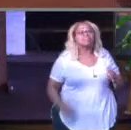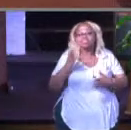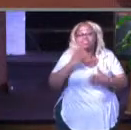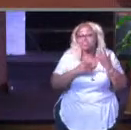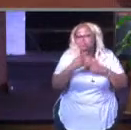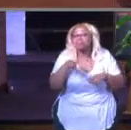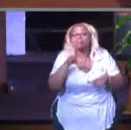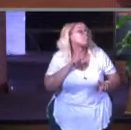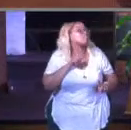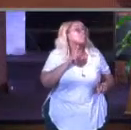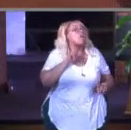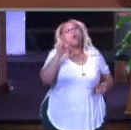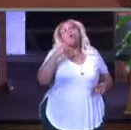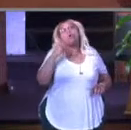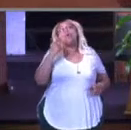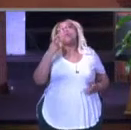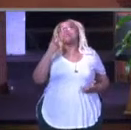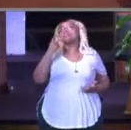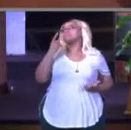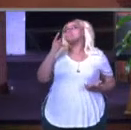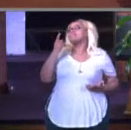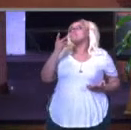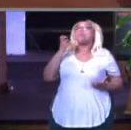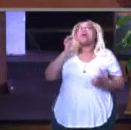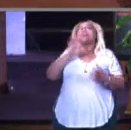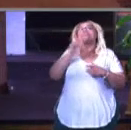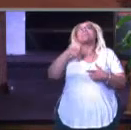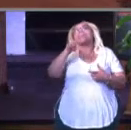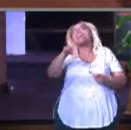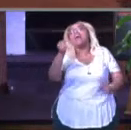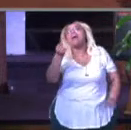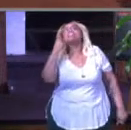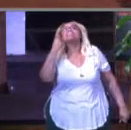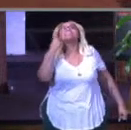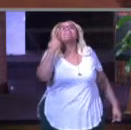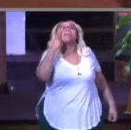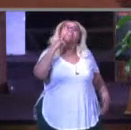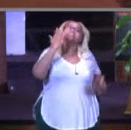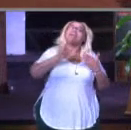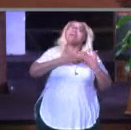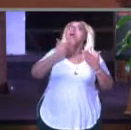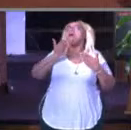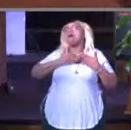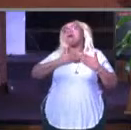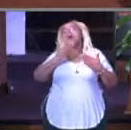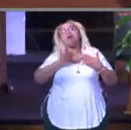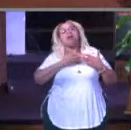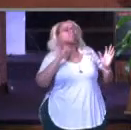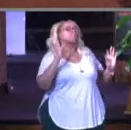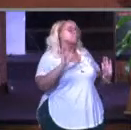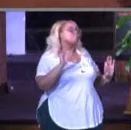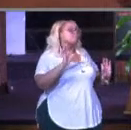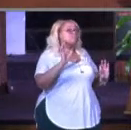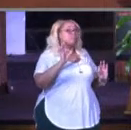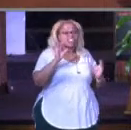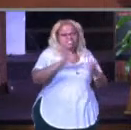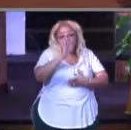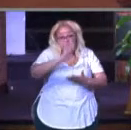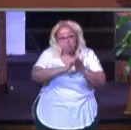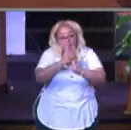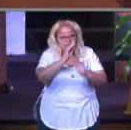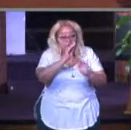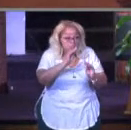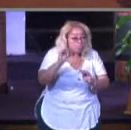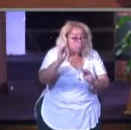Some people only want the Spirit that they can understand and is easy. When the Spirit begins